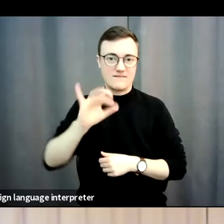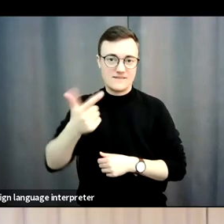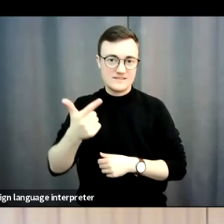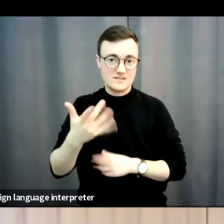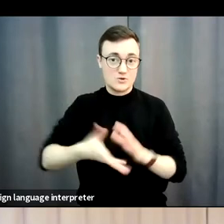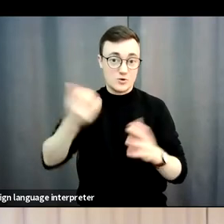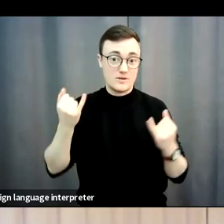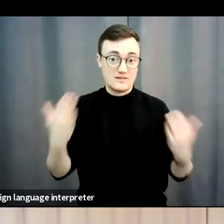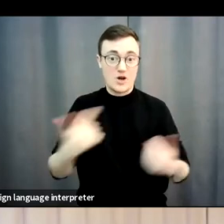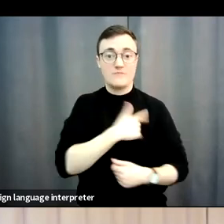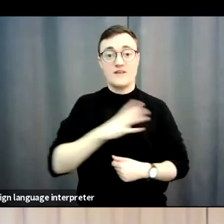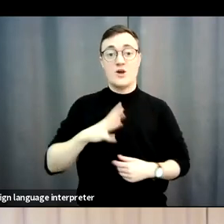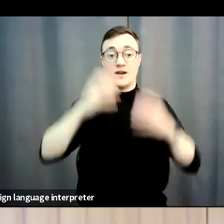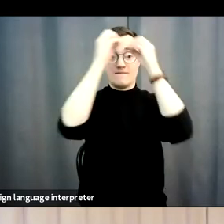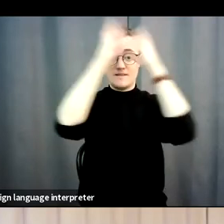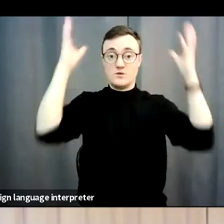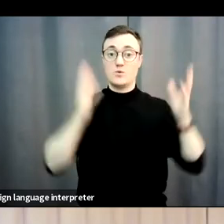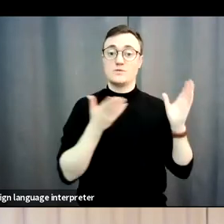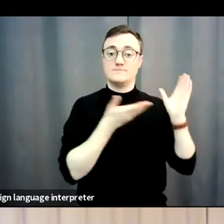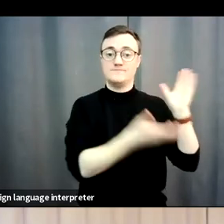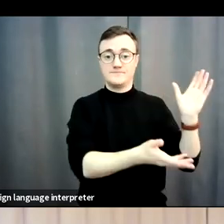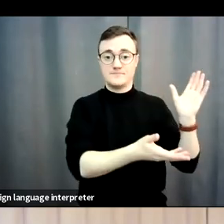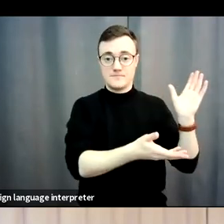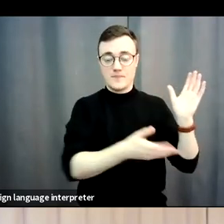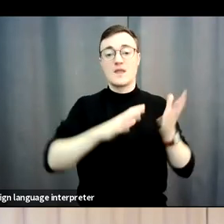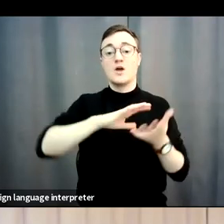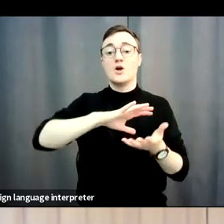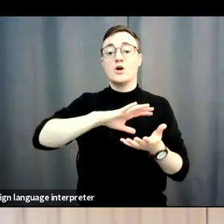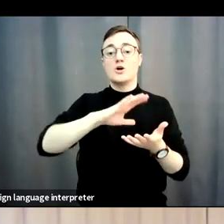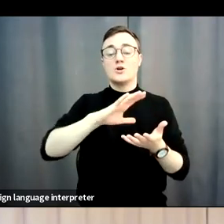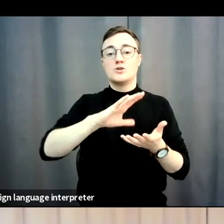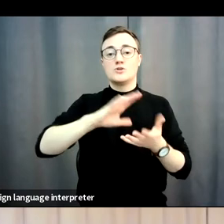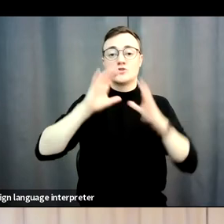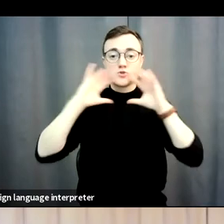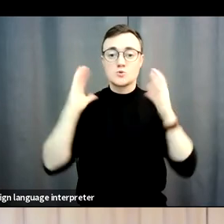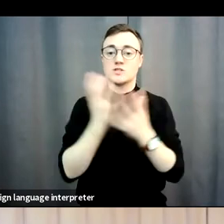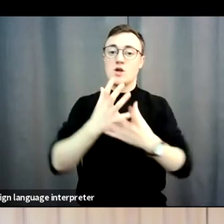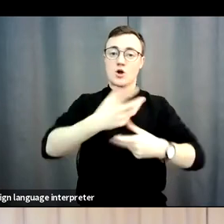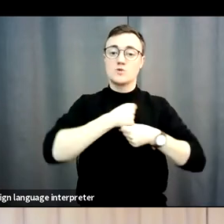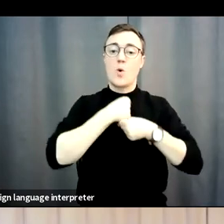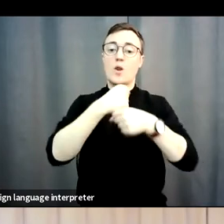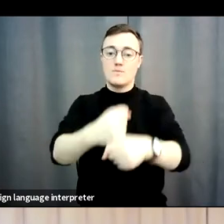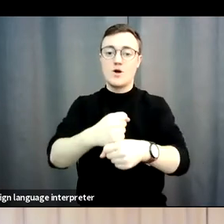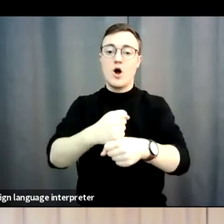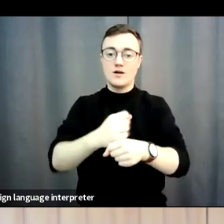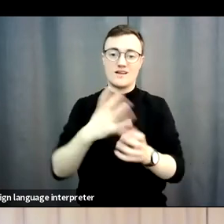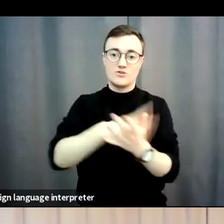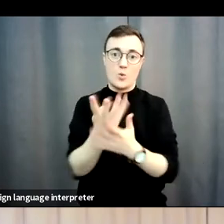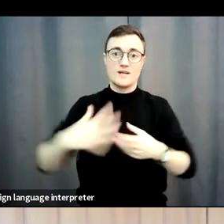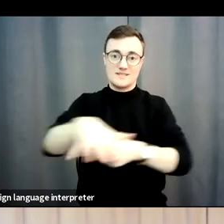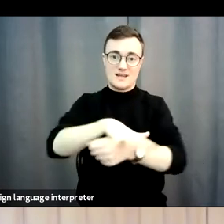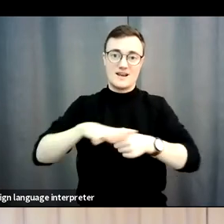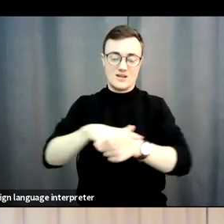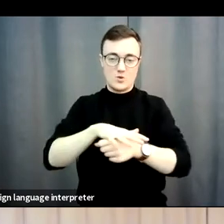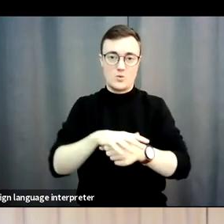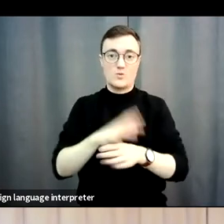we have a vision for a social, inclusive, and sustainable Nordic region. This vision is not yet fully consistent with what